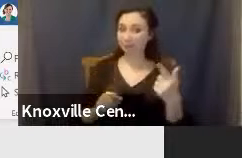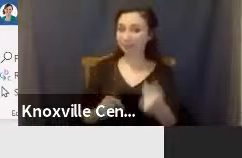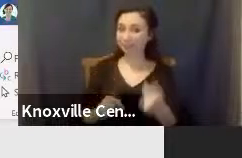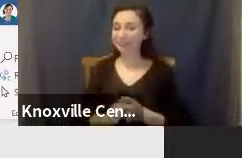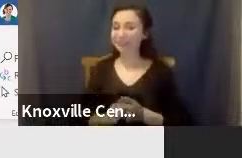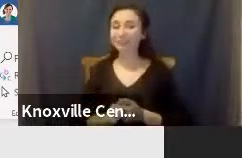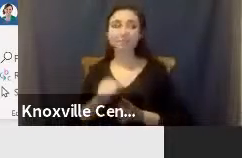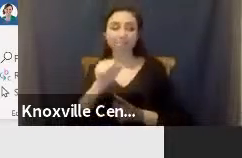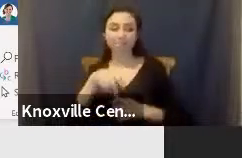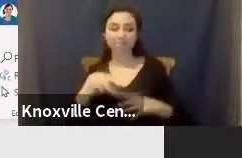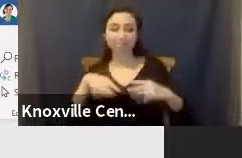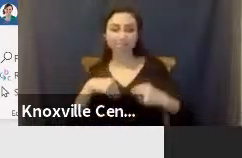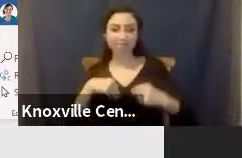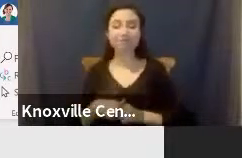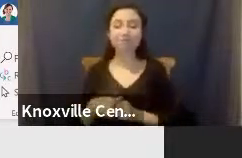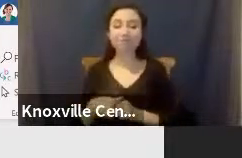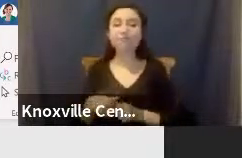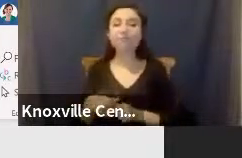Yes.